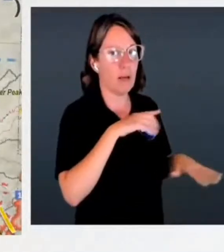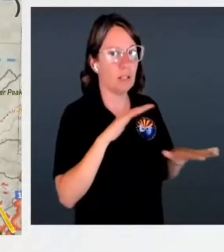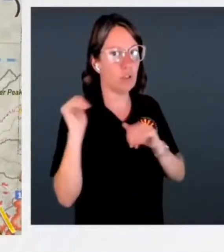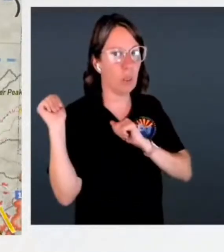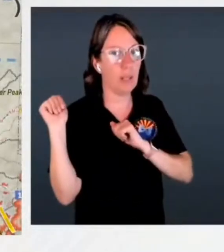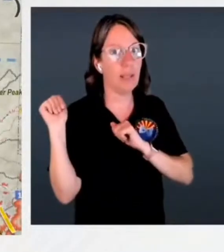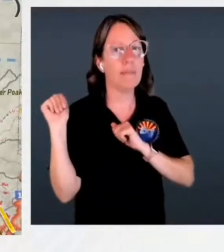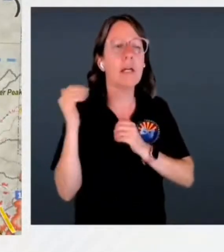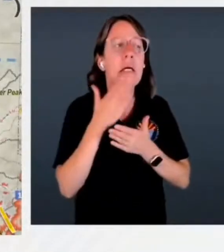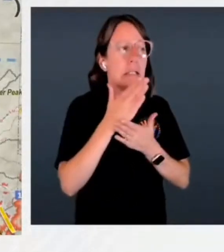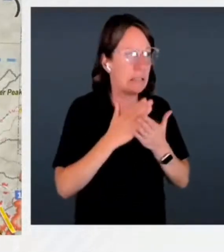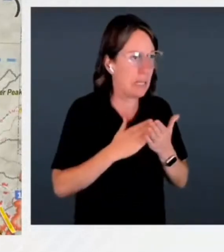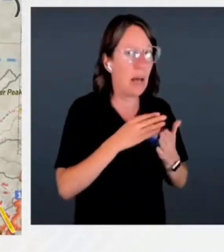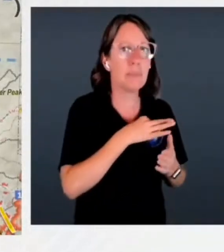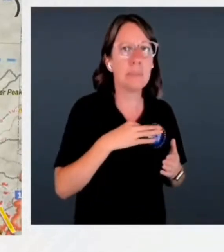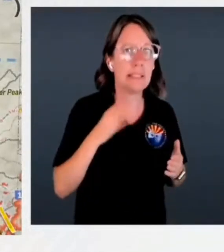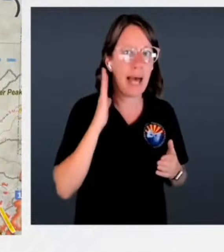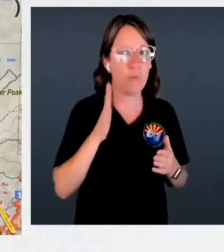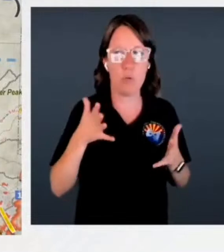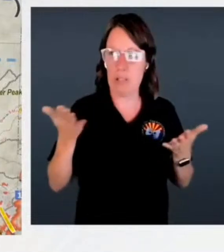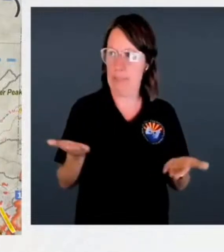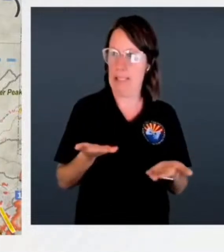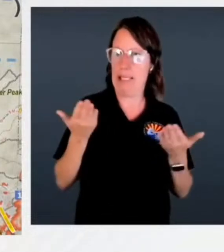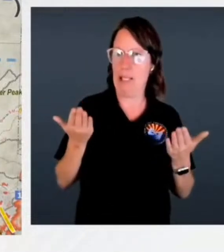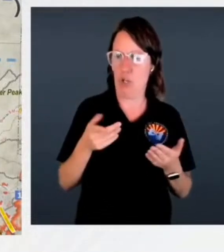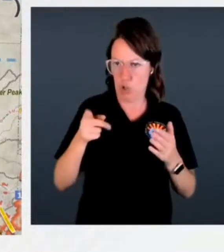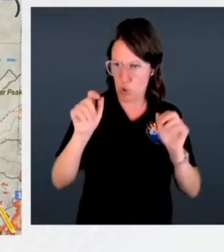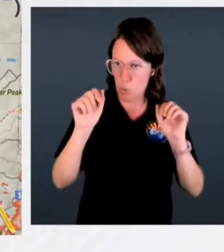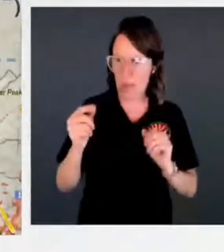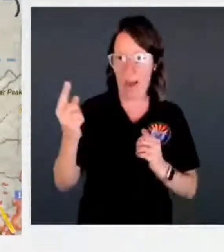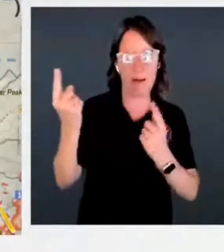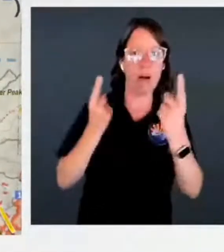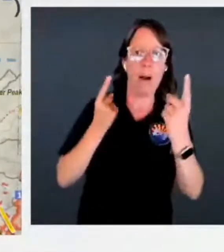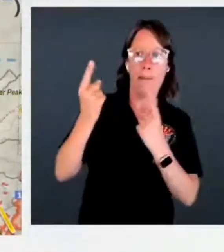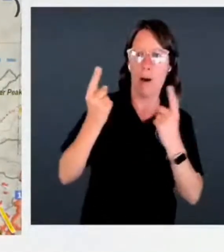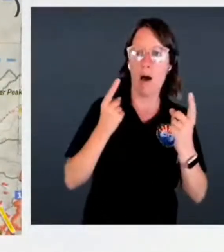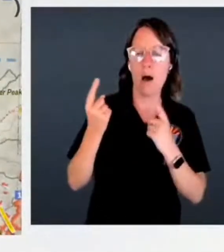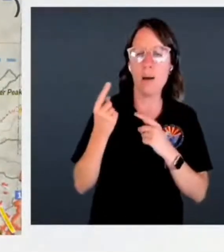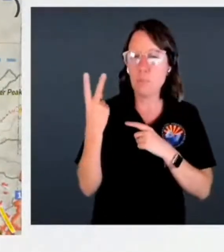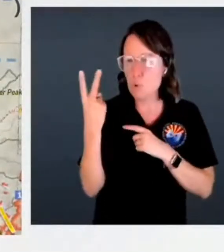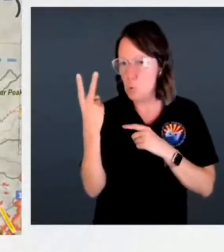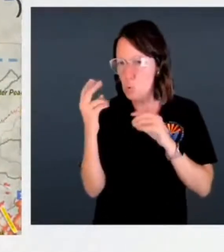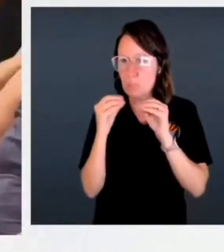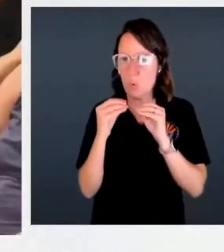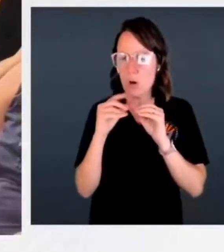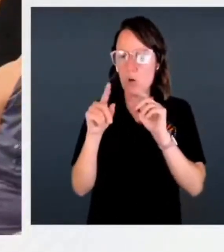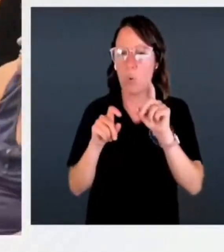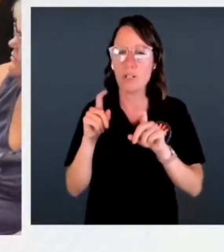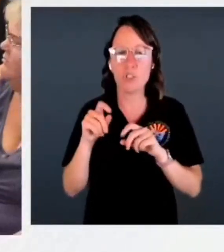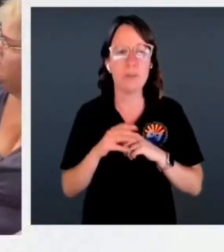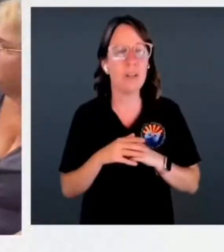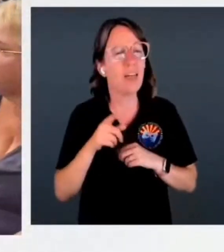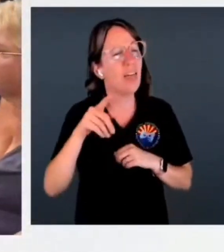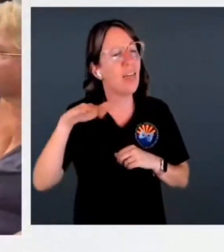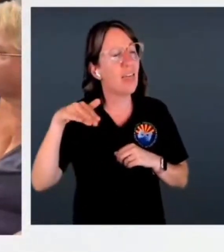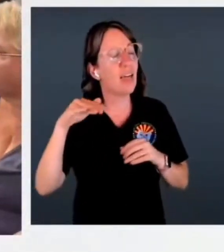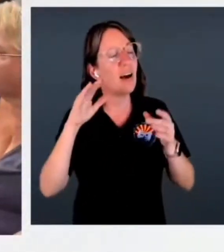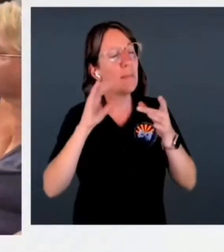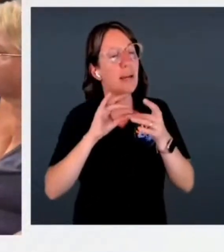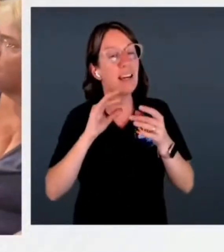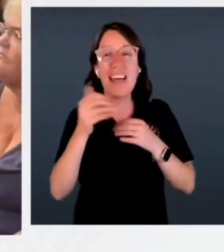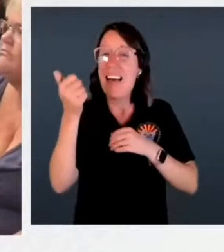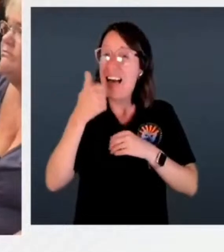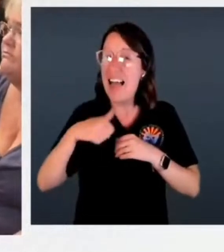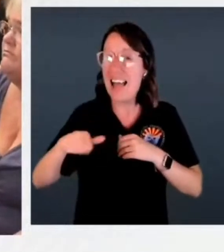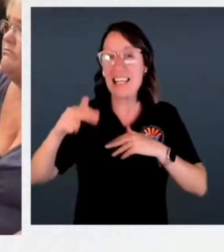of us will be here. You can come up to the map and ask additional questions. But for right now, just 2 more. This hasn't been mentioned, but have any structures been